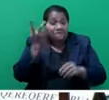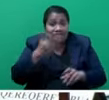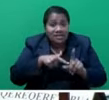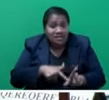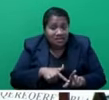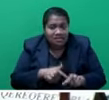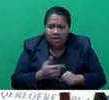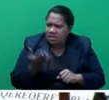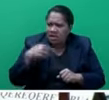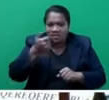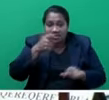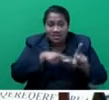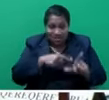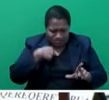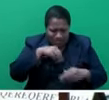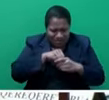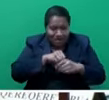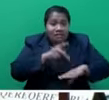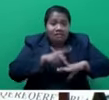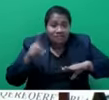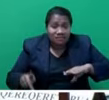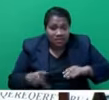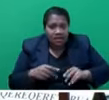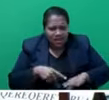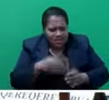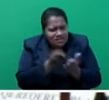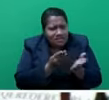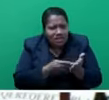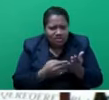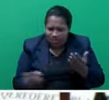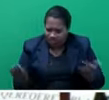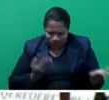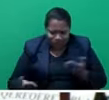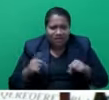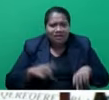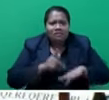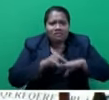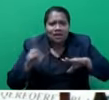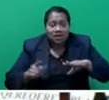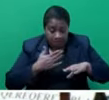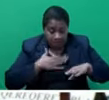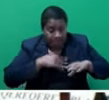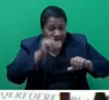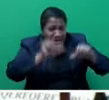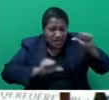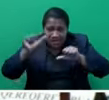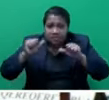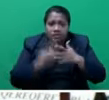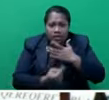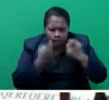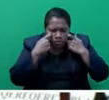in the last 6 years that I've been in Parliament, and the budgets that have come into Parliament, my analysis shows that our